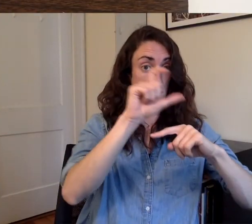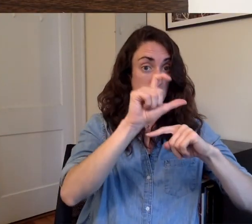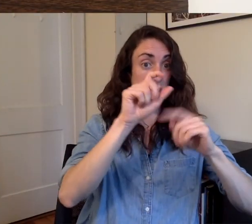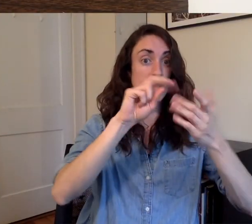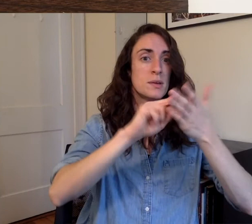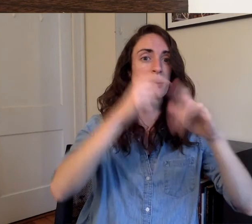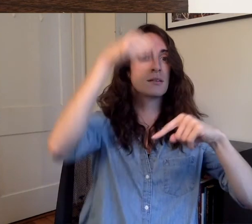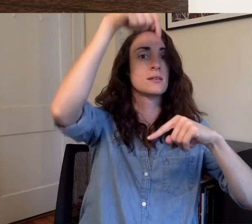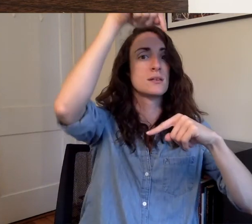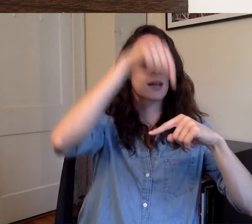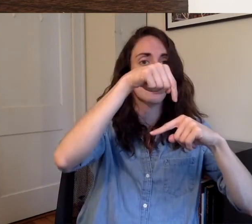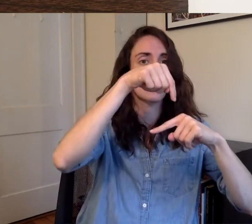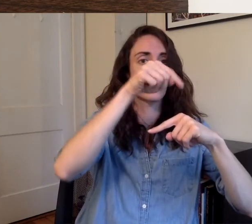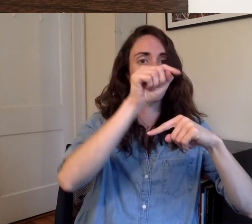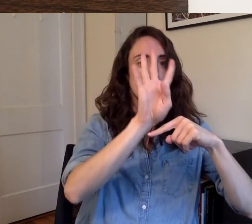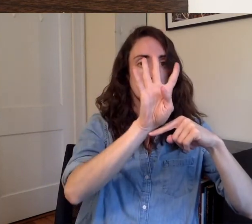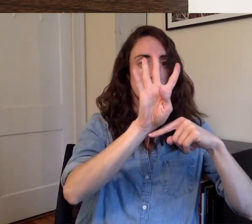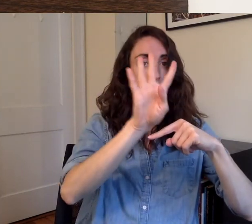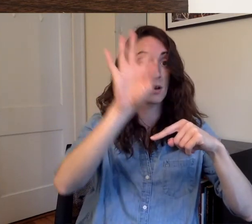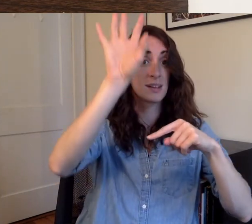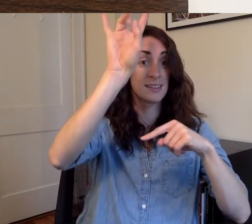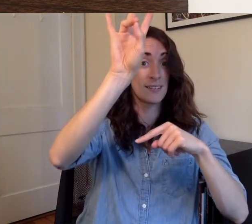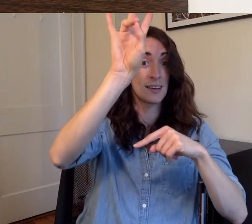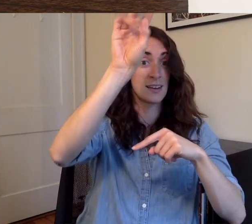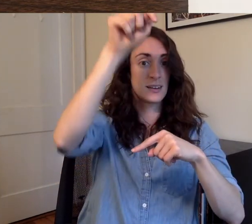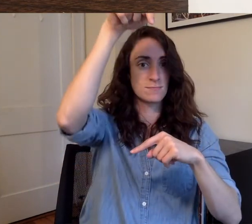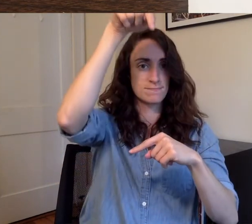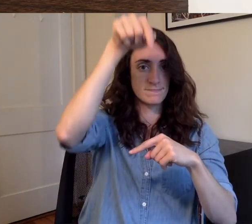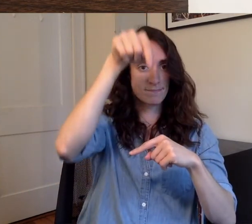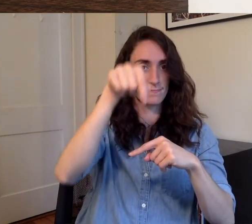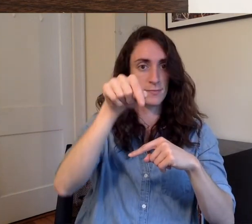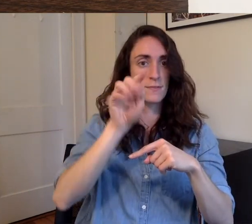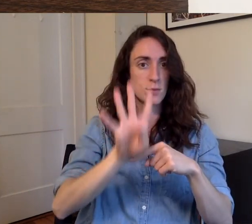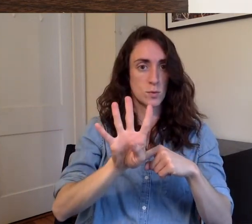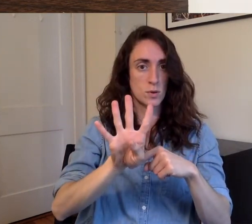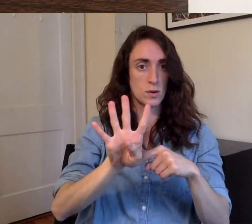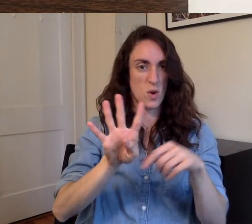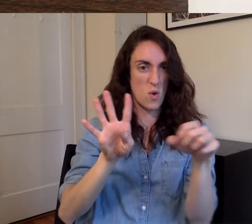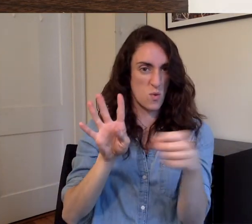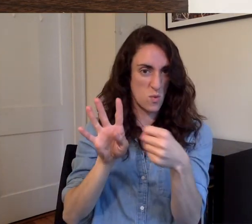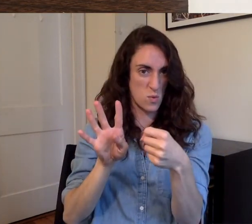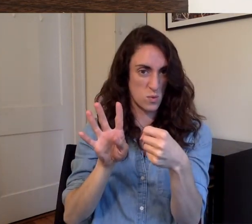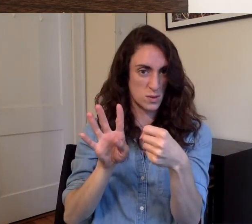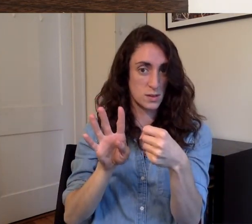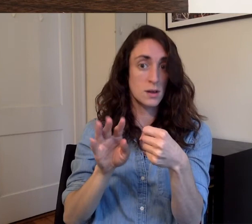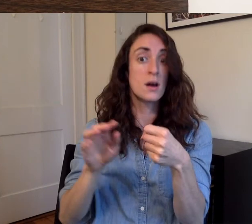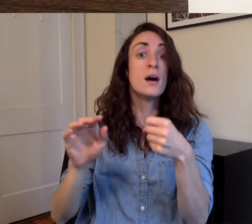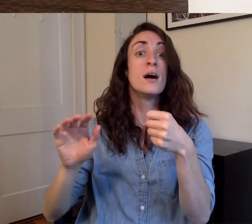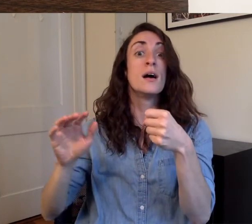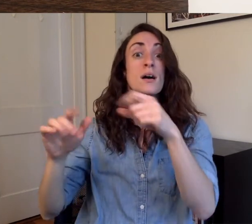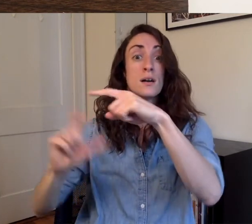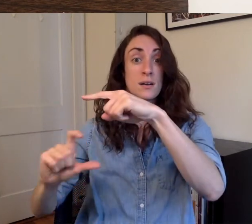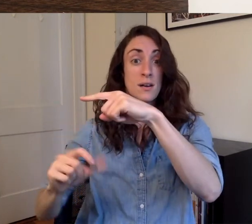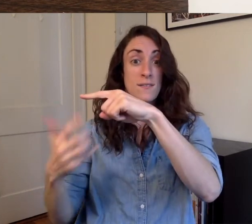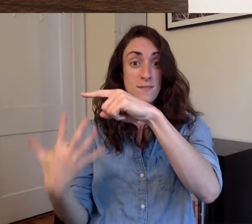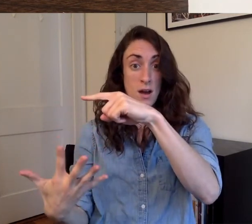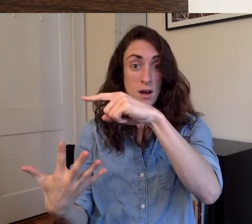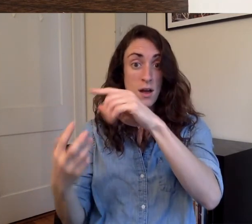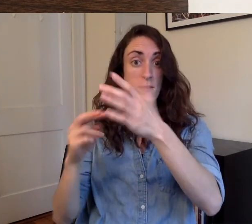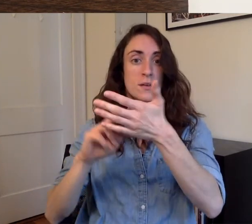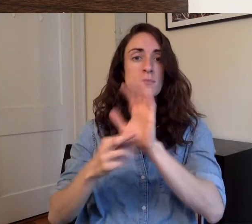move down 4 along the y-axis. And then positive 5 tells us to move right 5 steps and put a point down